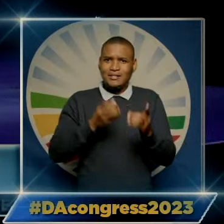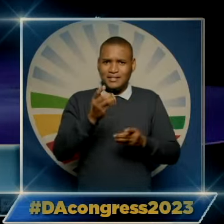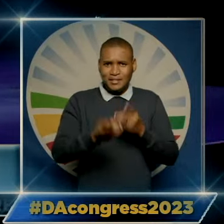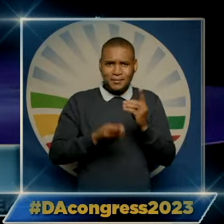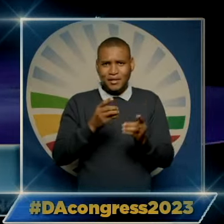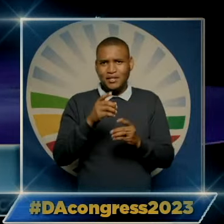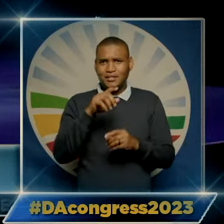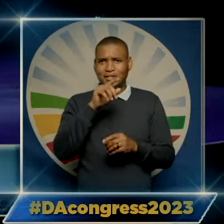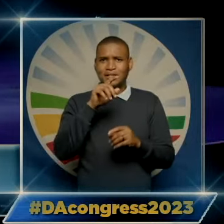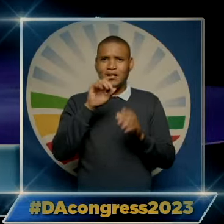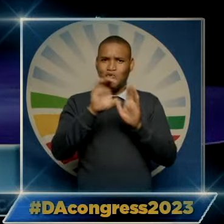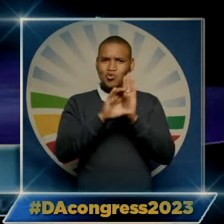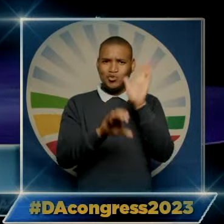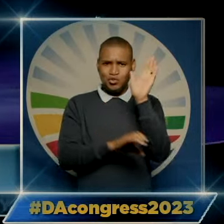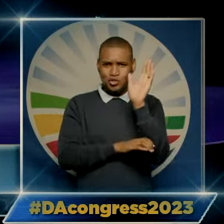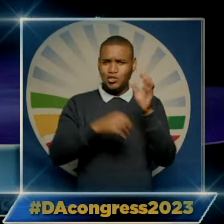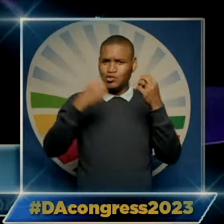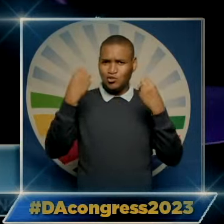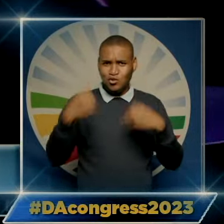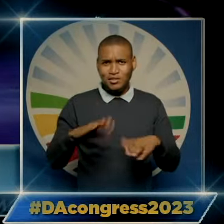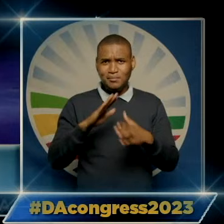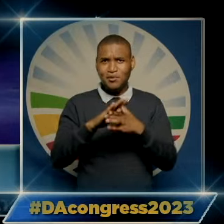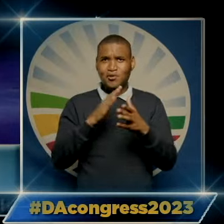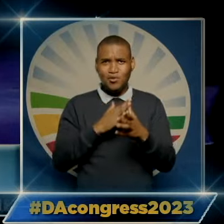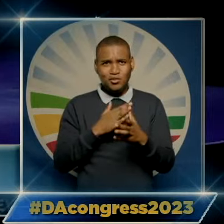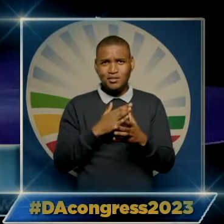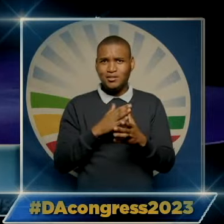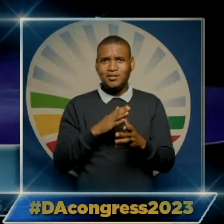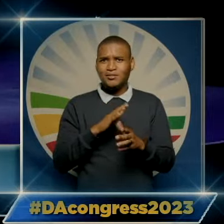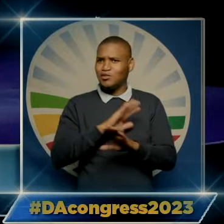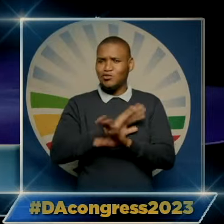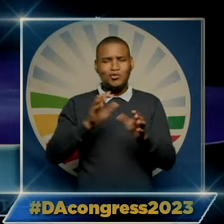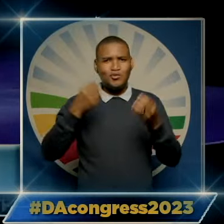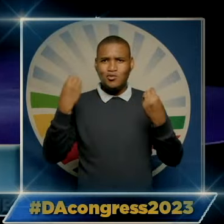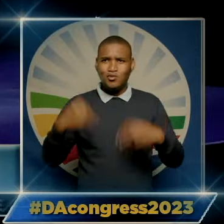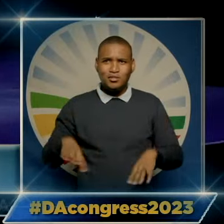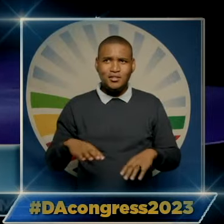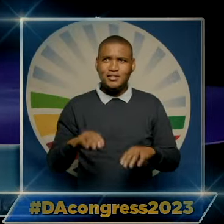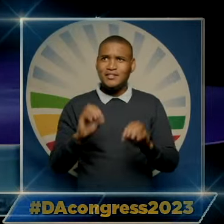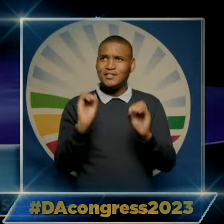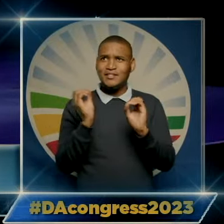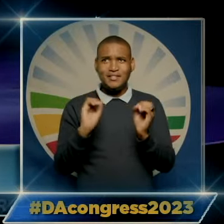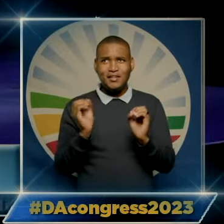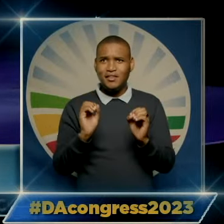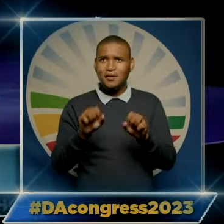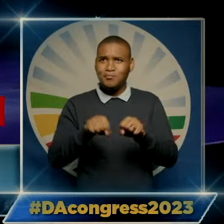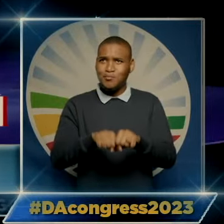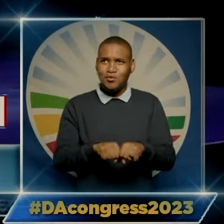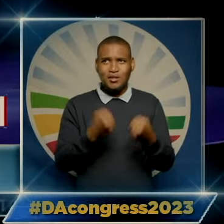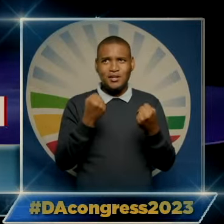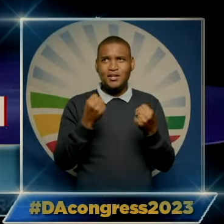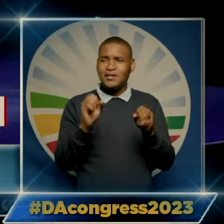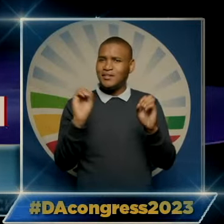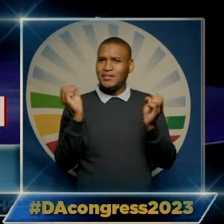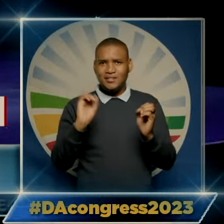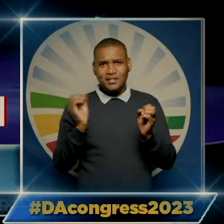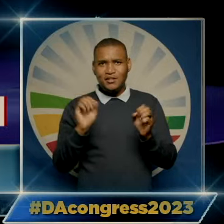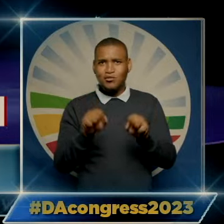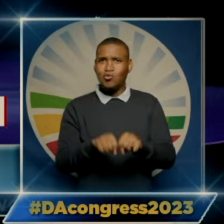to our Constitution is lost, because it isn't. There is nothing so broken. There is nothing